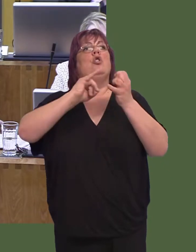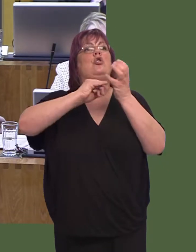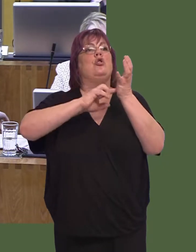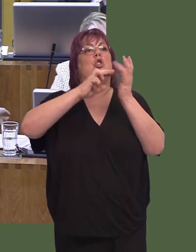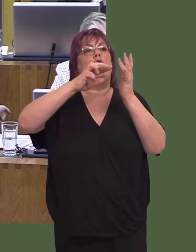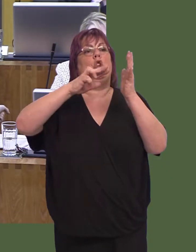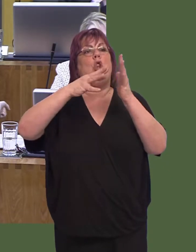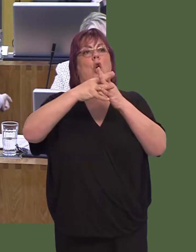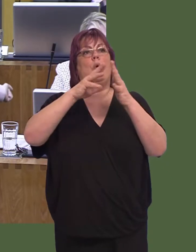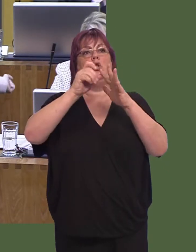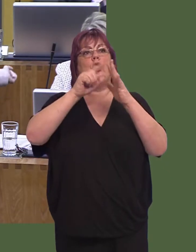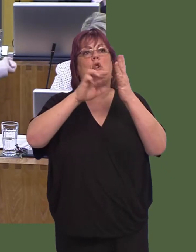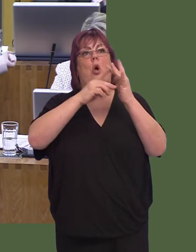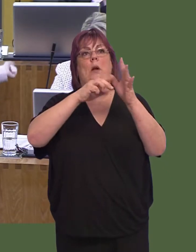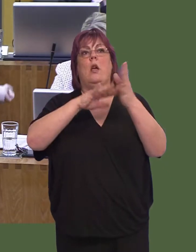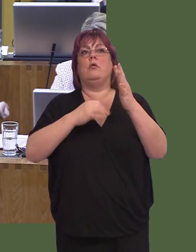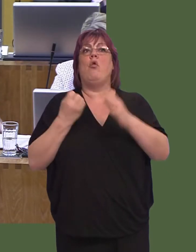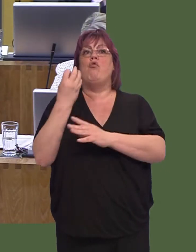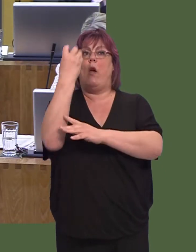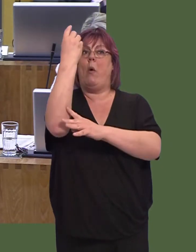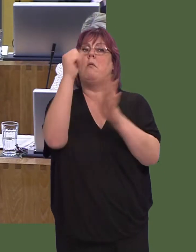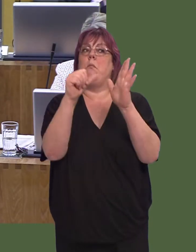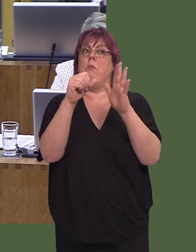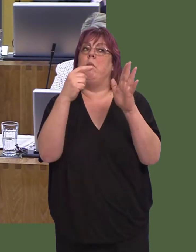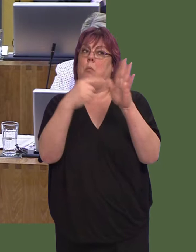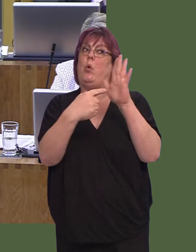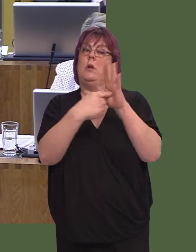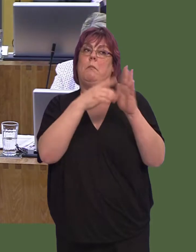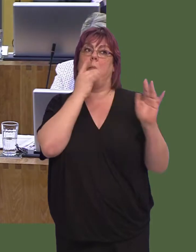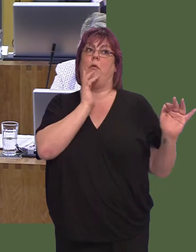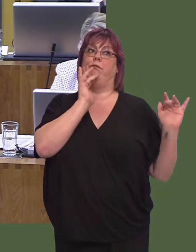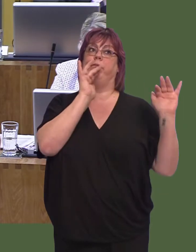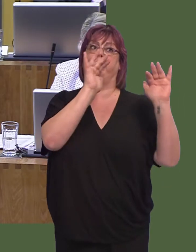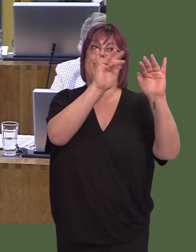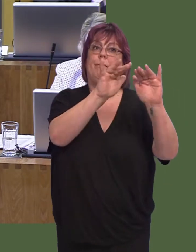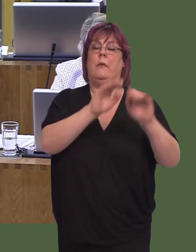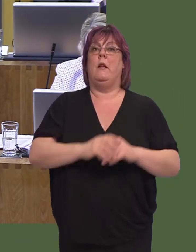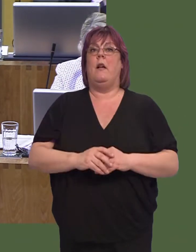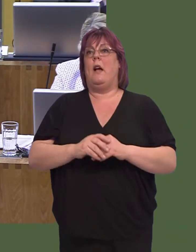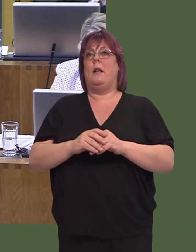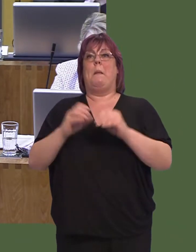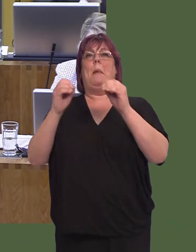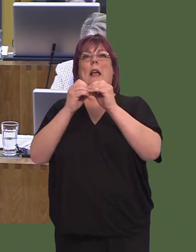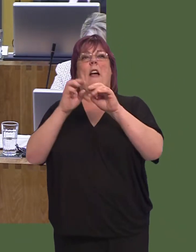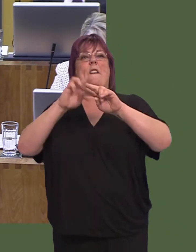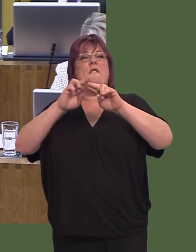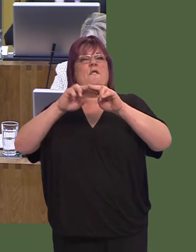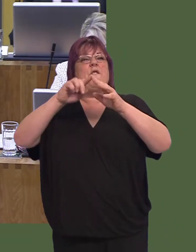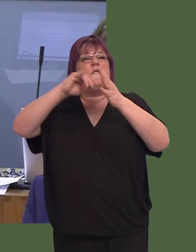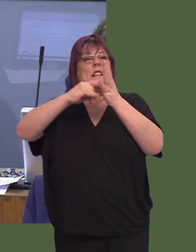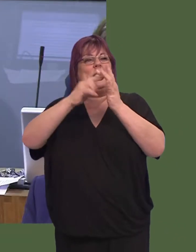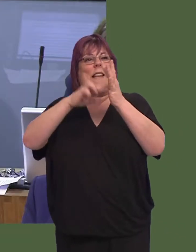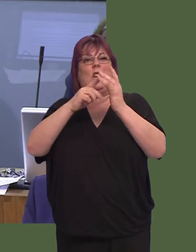Line is hugely important and a massive tourist attraction there. We see, of course, the link between the Festiniog Railway and the Welsh Highland Railway and the way that's been done.